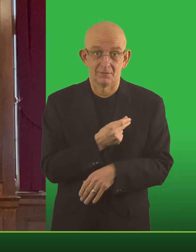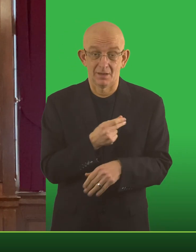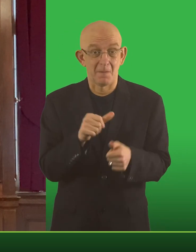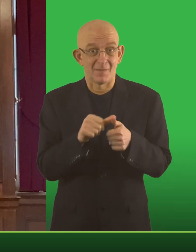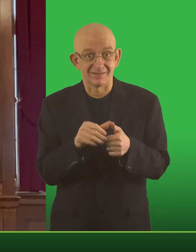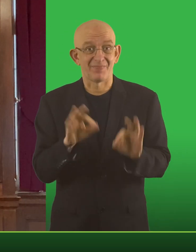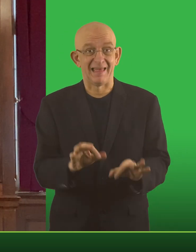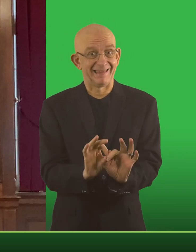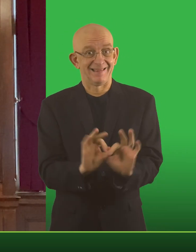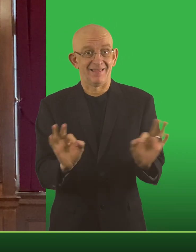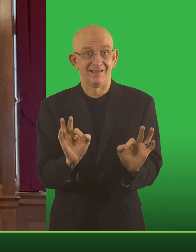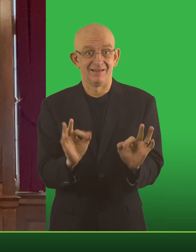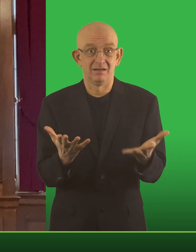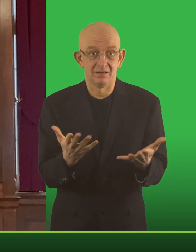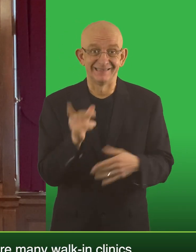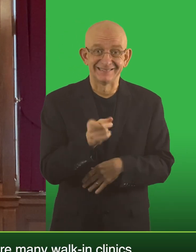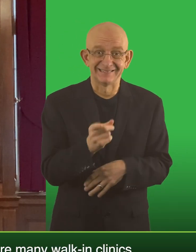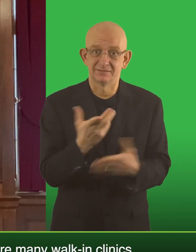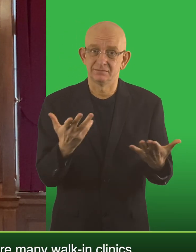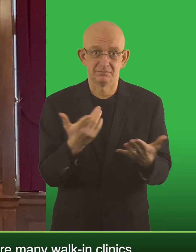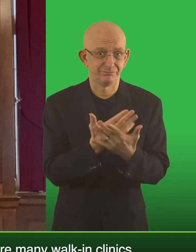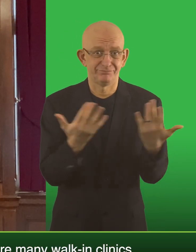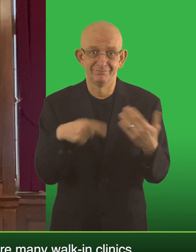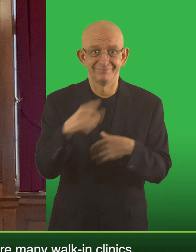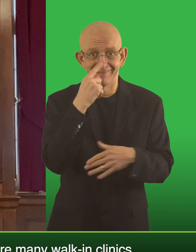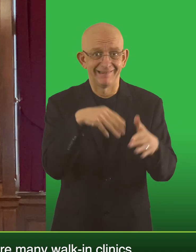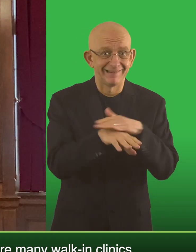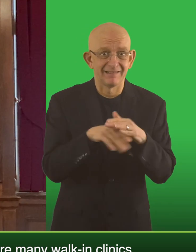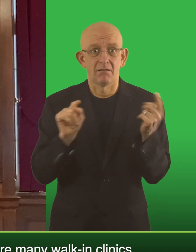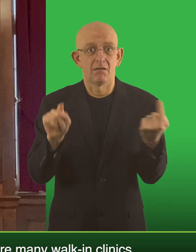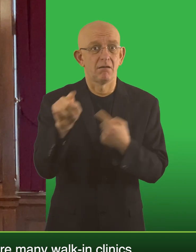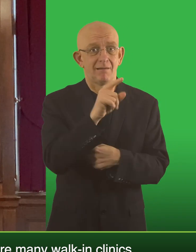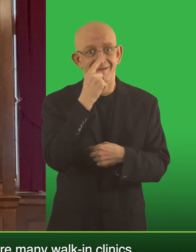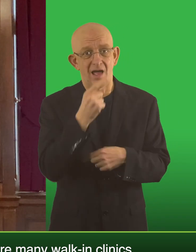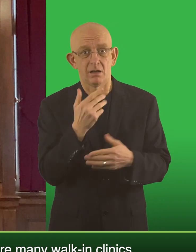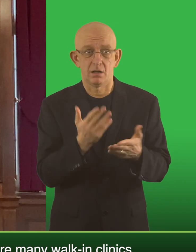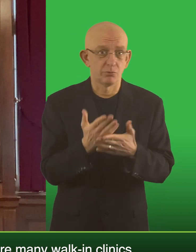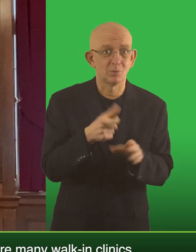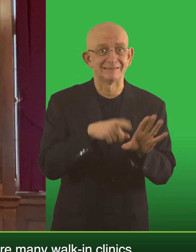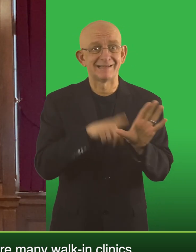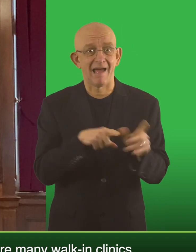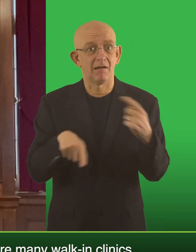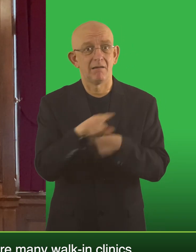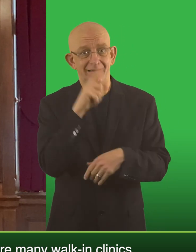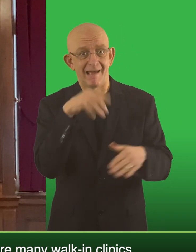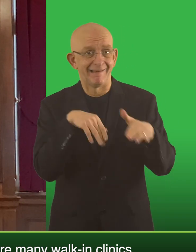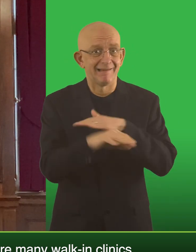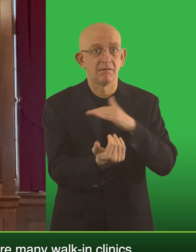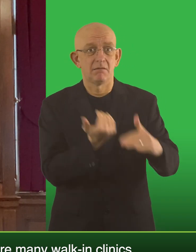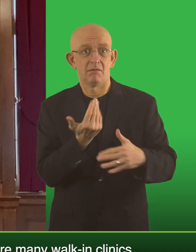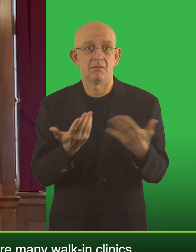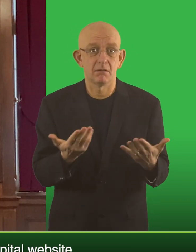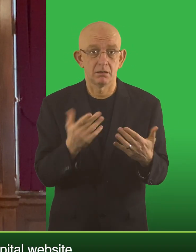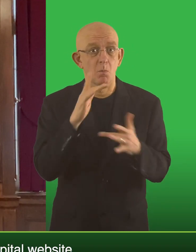is certainly better than having no vaccine. So there's more to do on that, and there are many walk-in clinics operating across the city on a day-in,